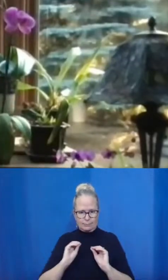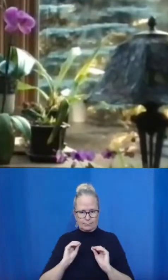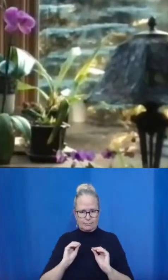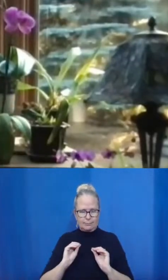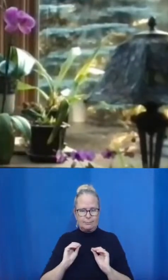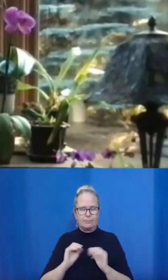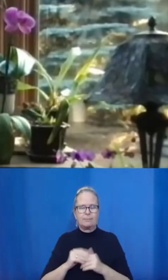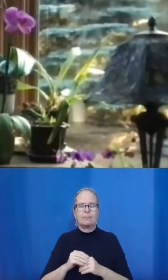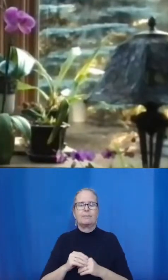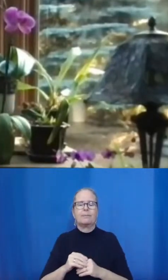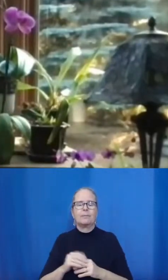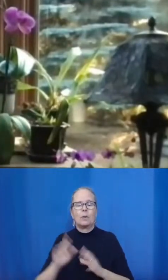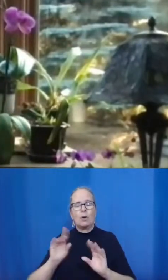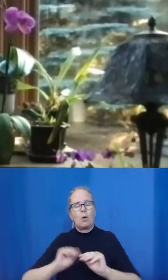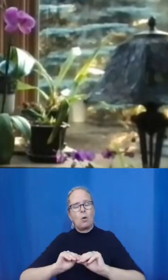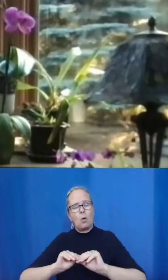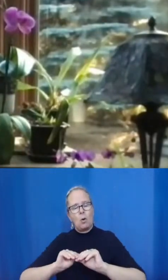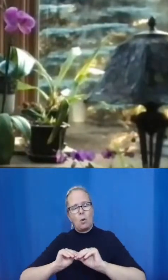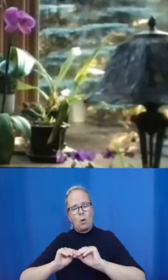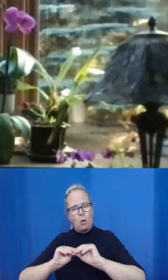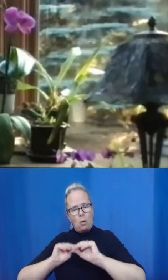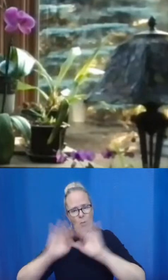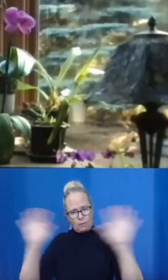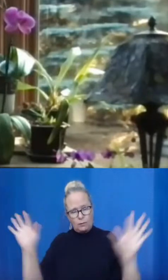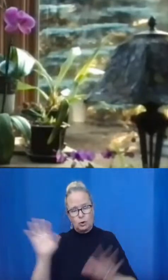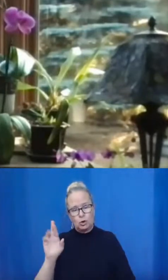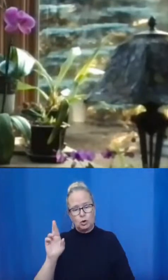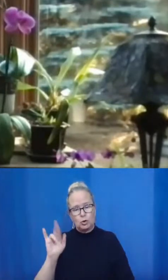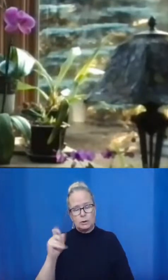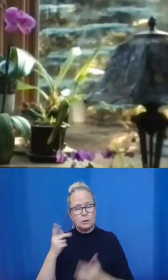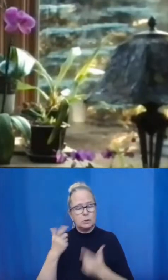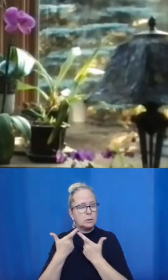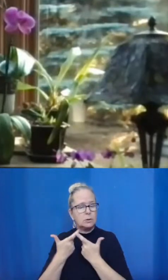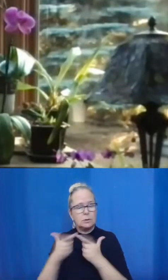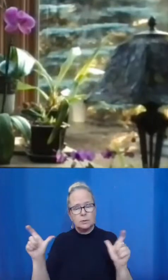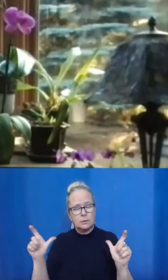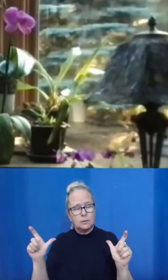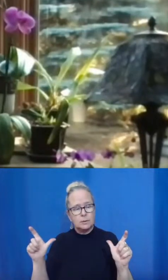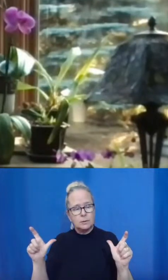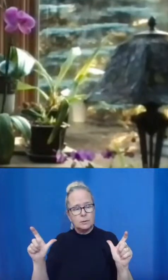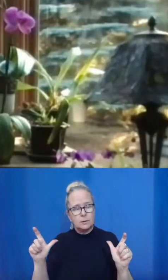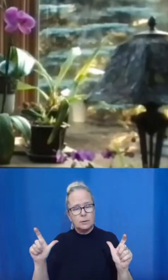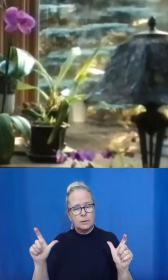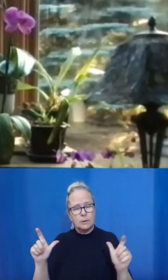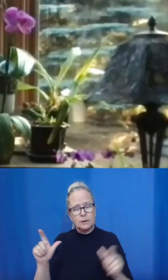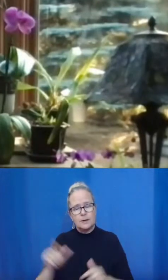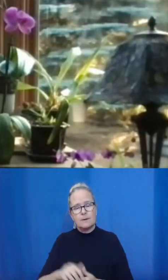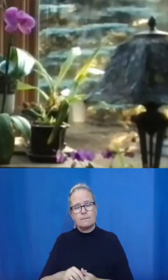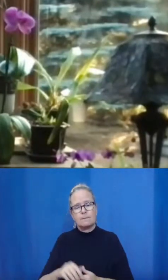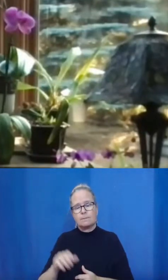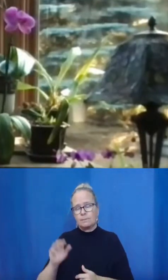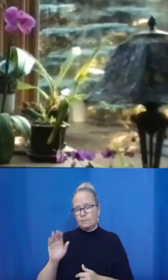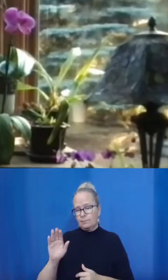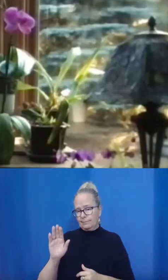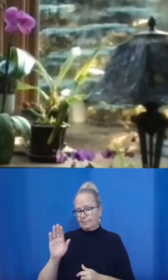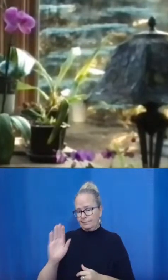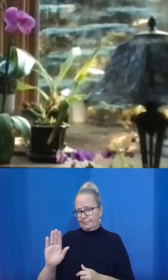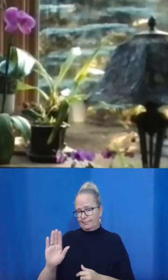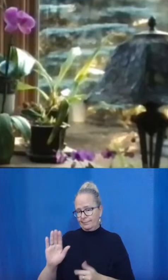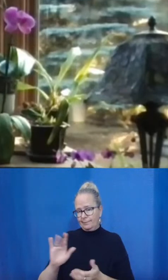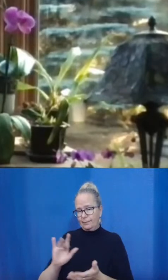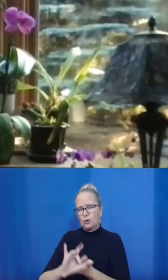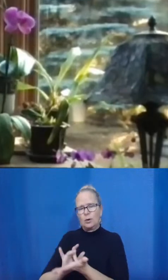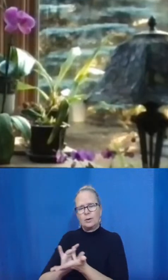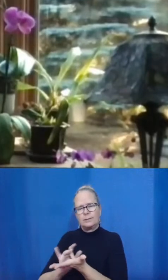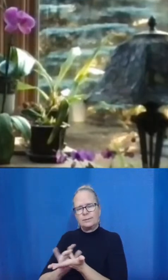heard, they also don't, although they may be able to take the vaccines, if they're of the age